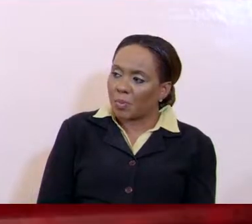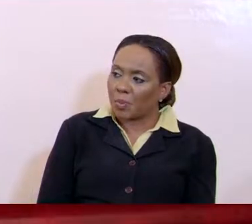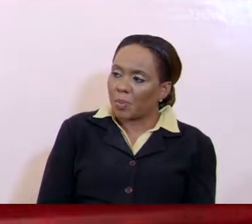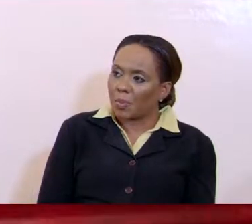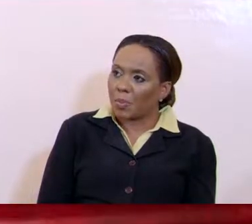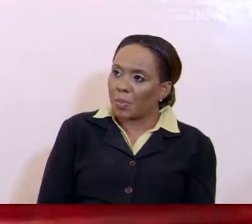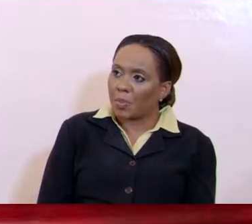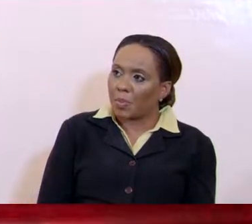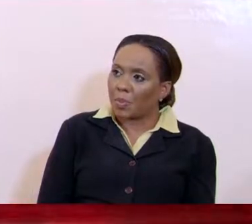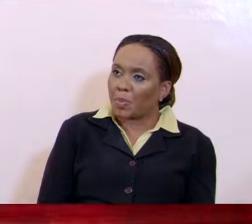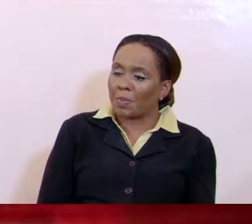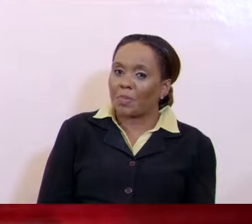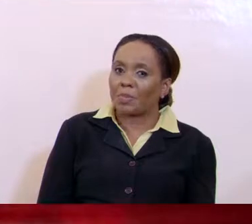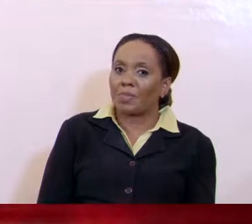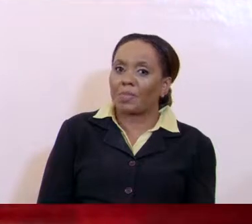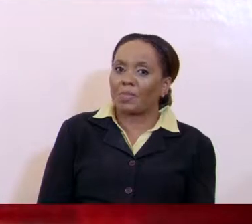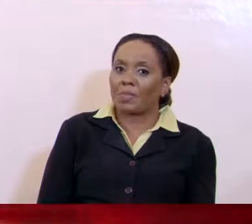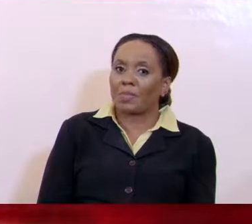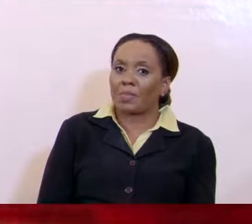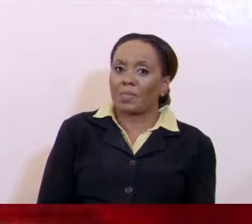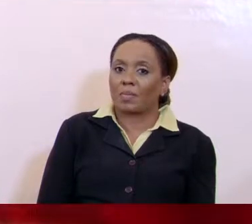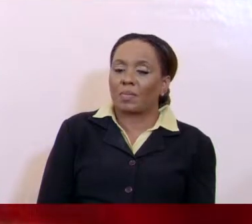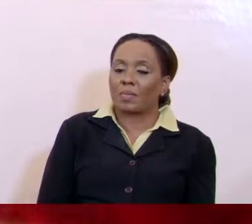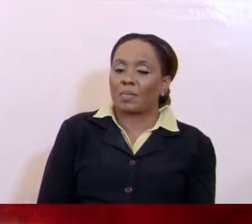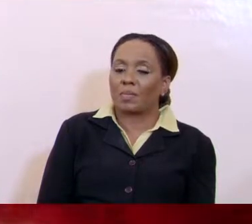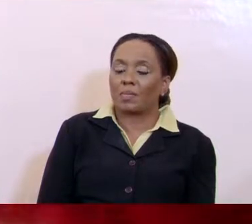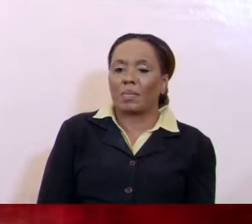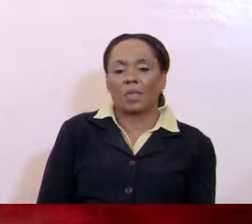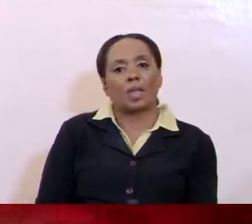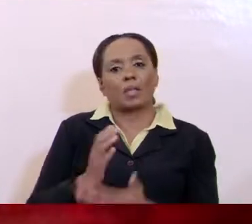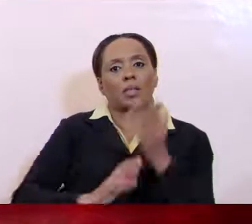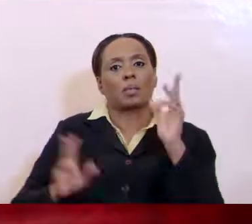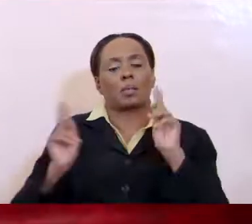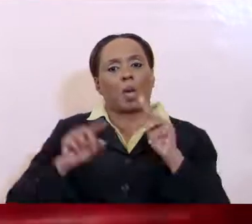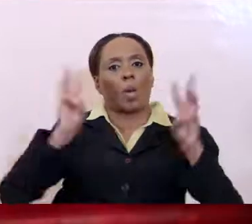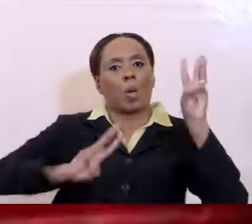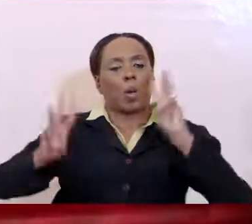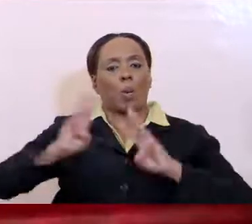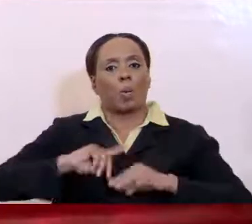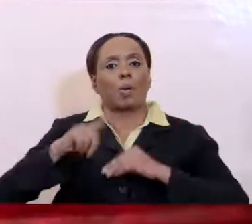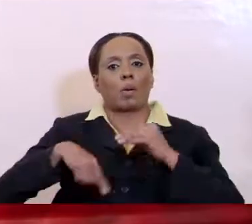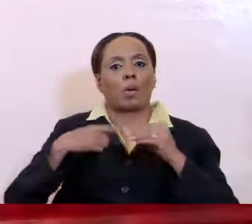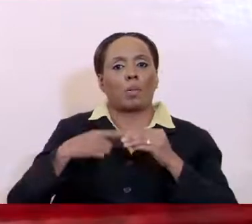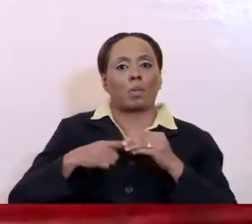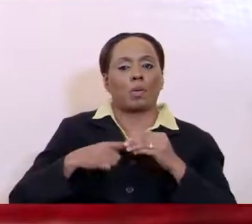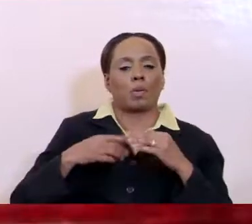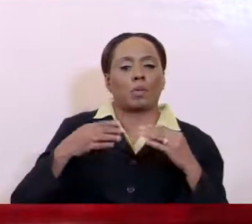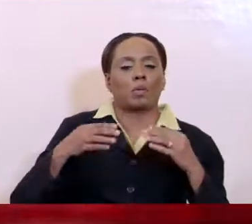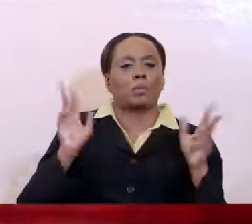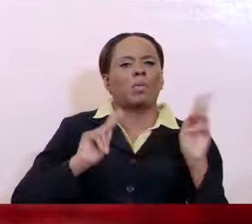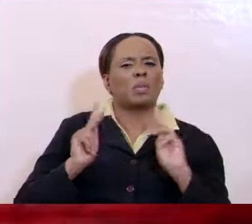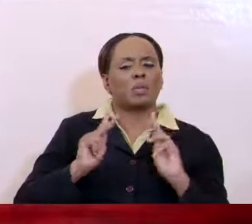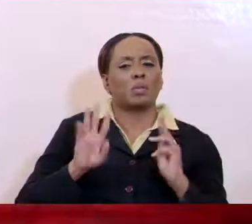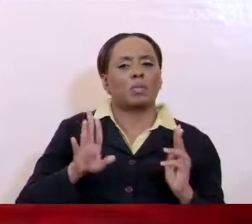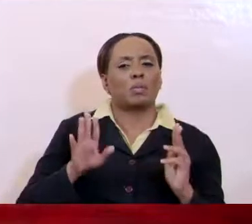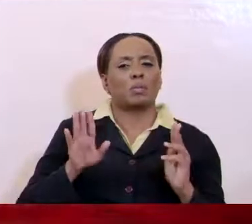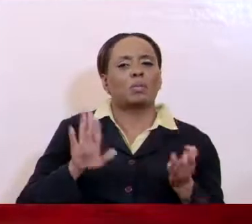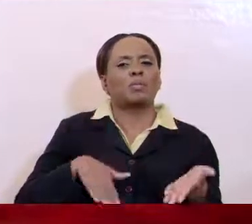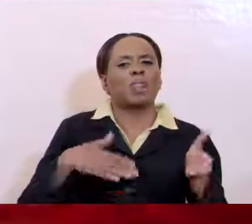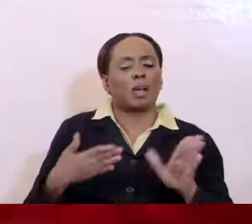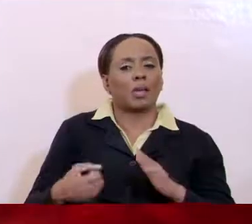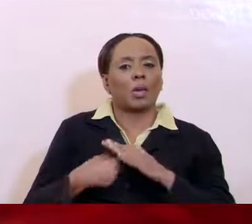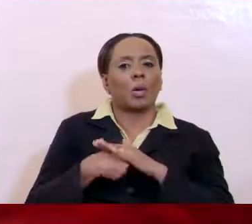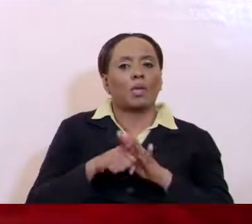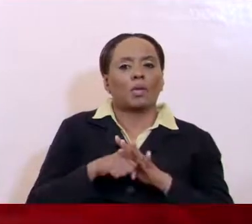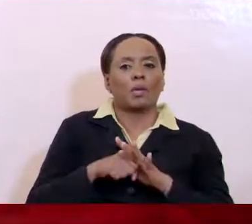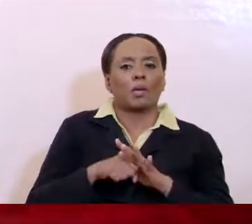COVID-19 in terms of the funeral home's ability to be able to, Ministry of Health's ability to be able to store those bodies.